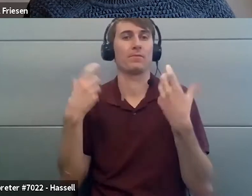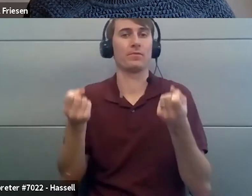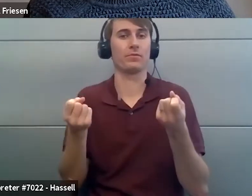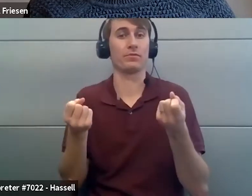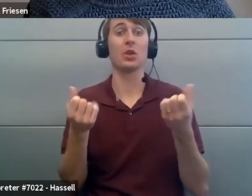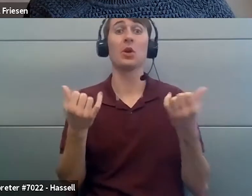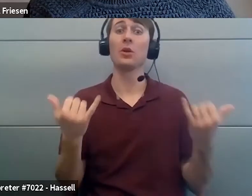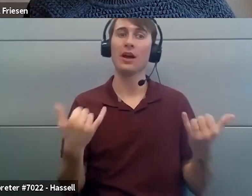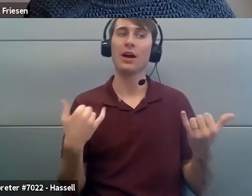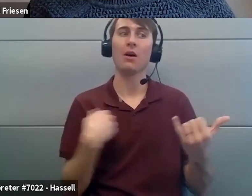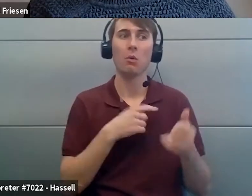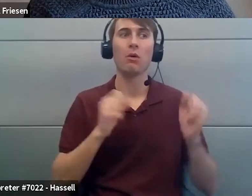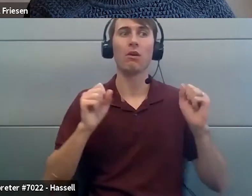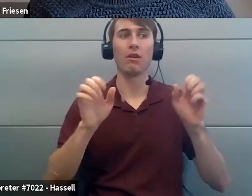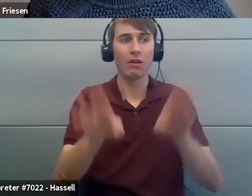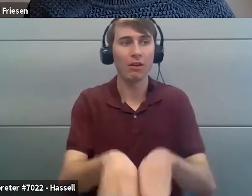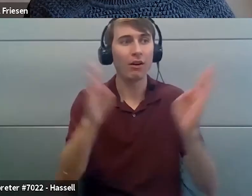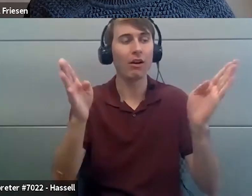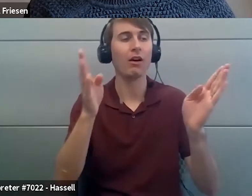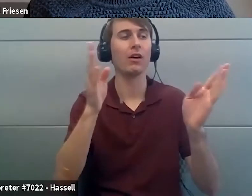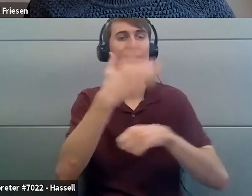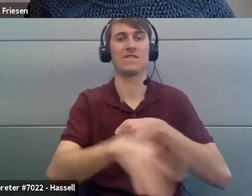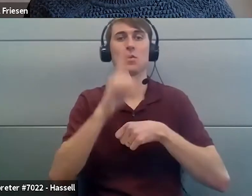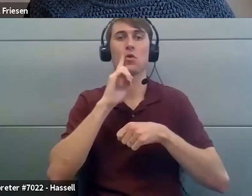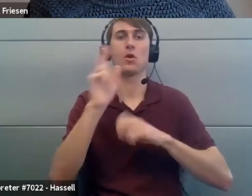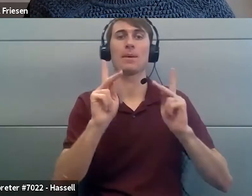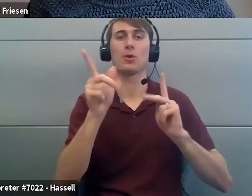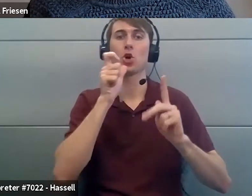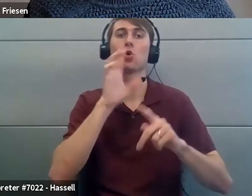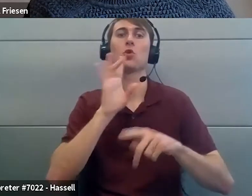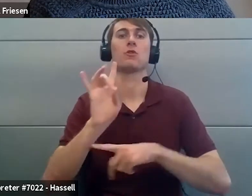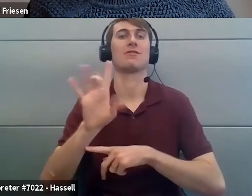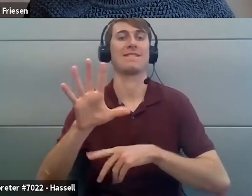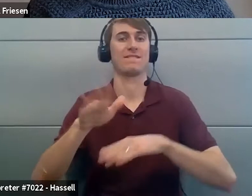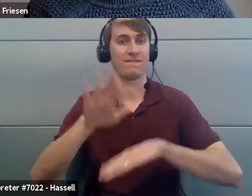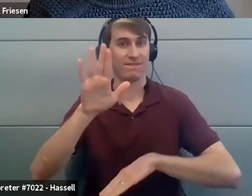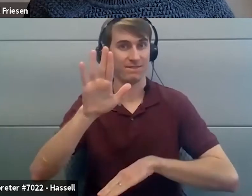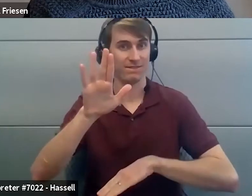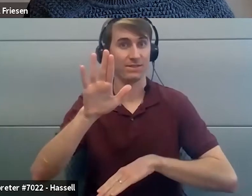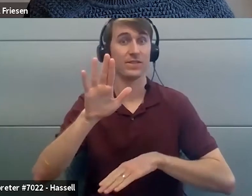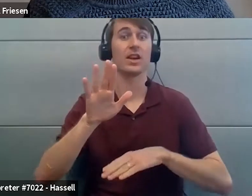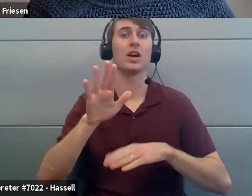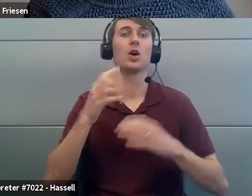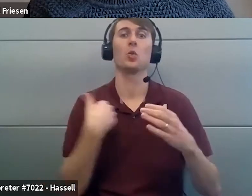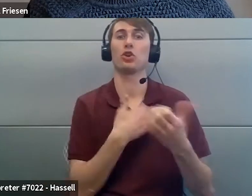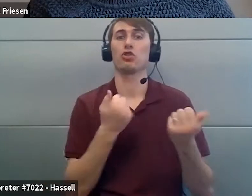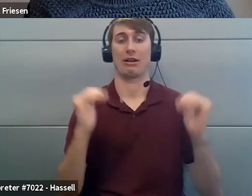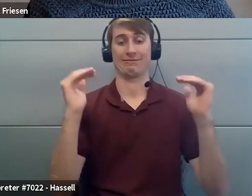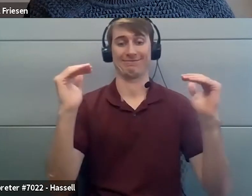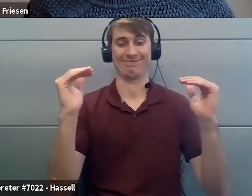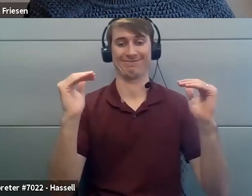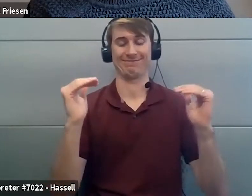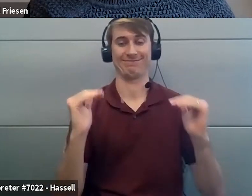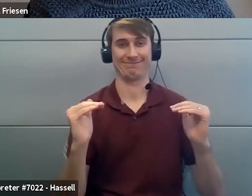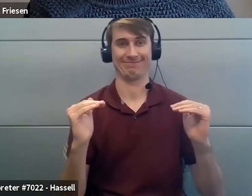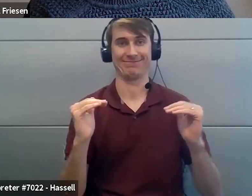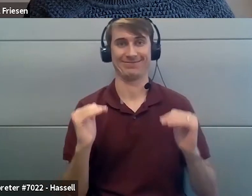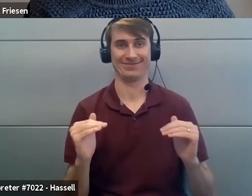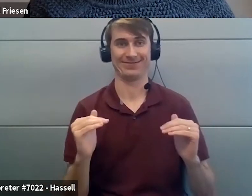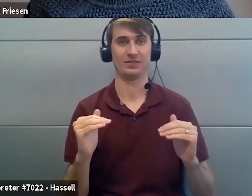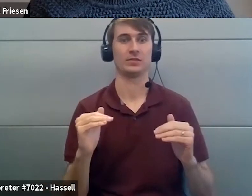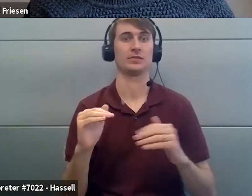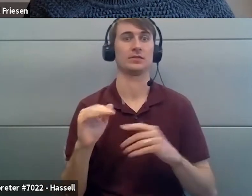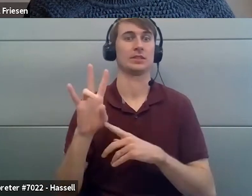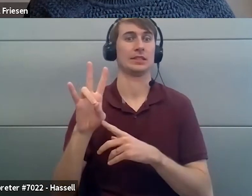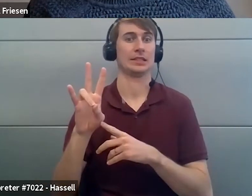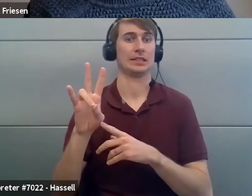older population. And as soon as we can, we're going to start lowering that age down to the over 65s. I'm going to kick to